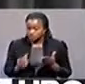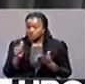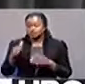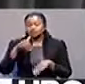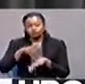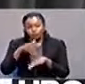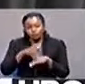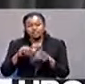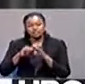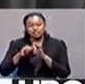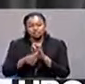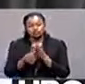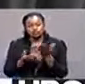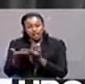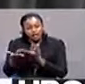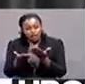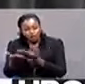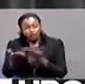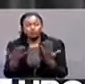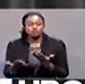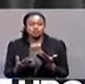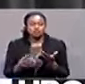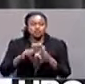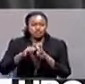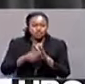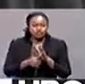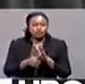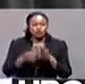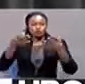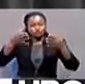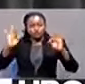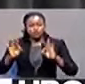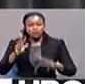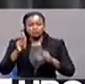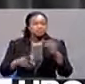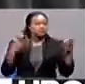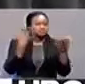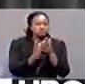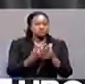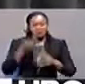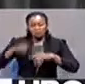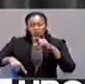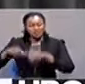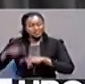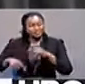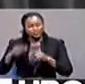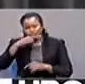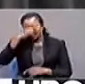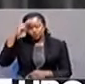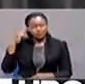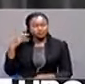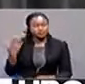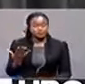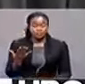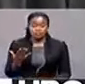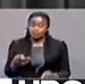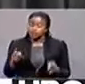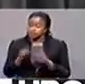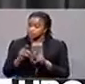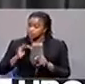of dialogue, the issue of releasing political prisoners, and Madam